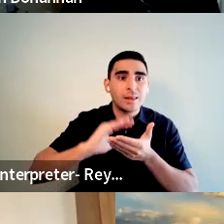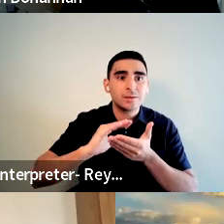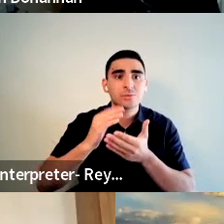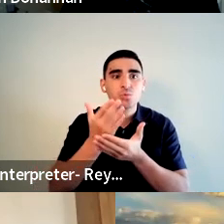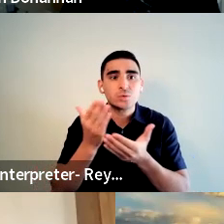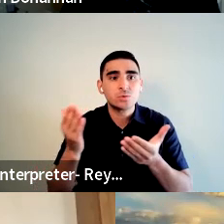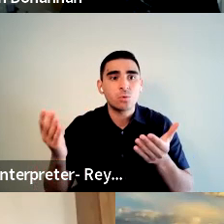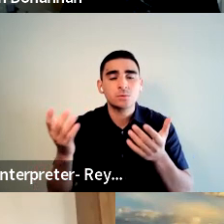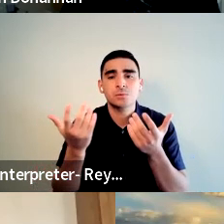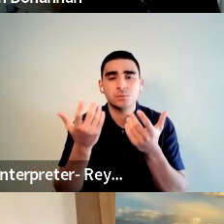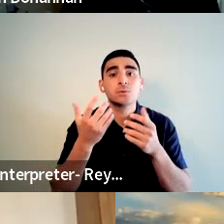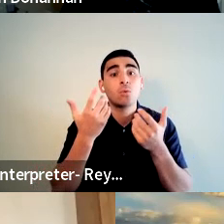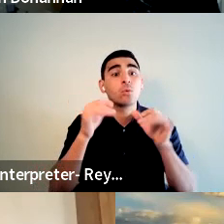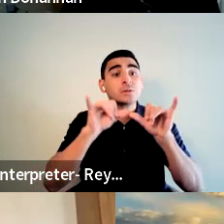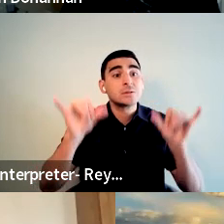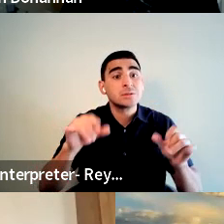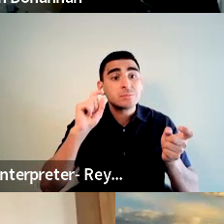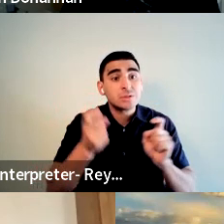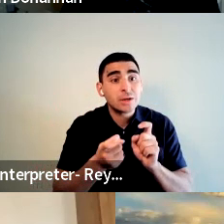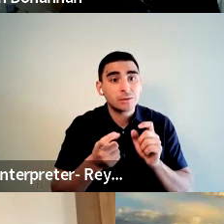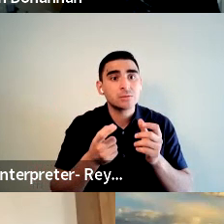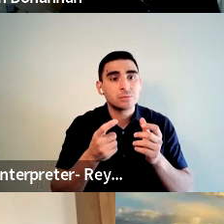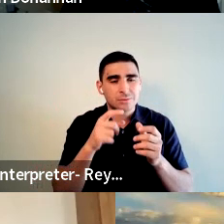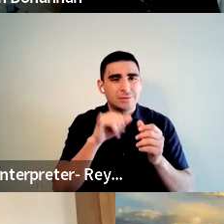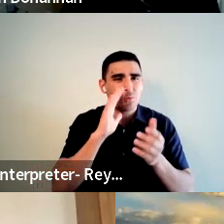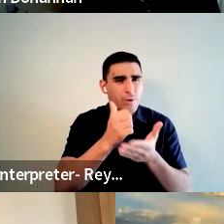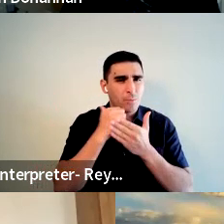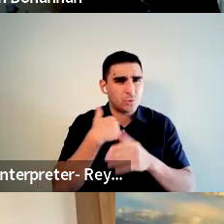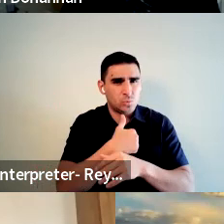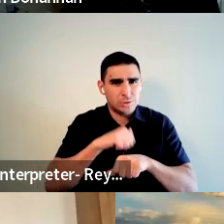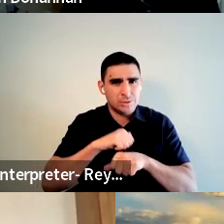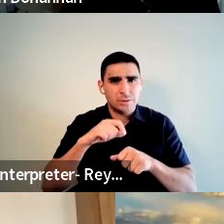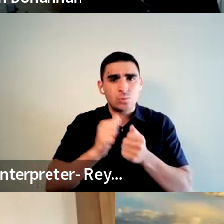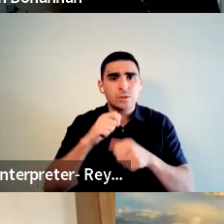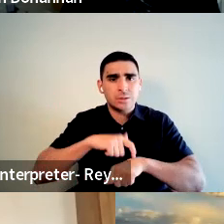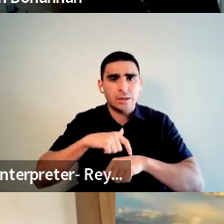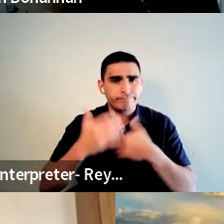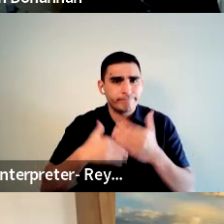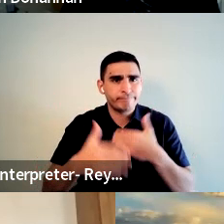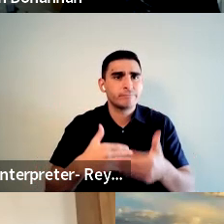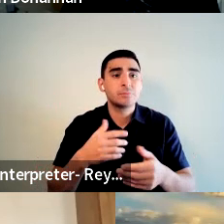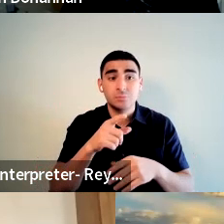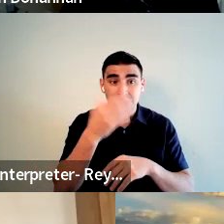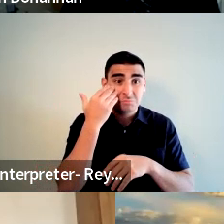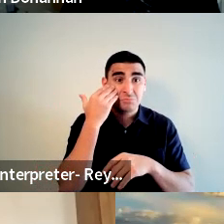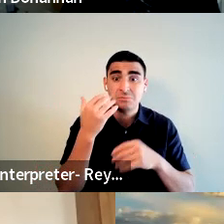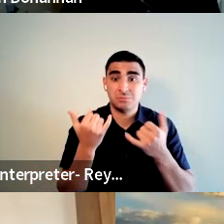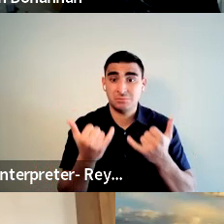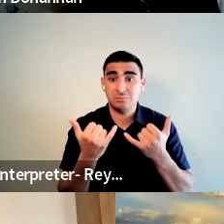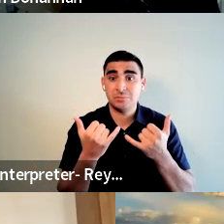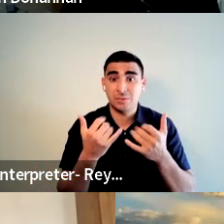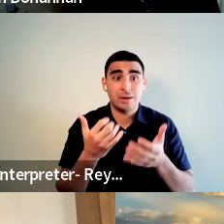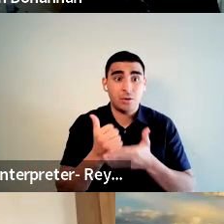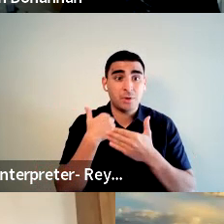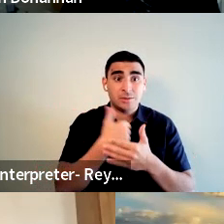systems changes that might help us make it just better through time would be great. But you're helping us take this airplane off,